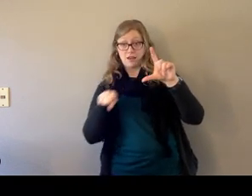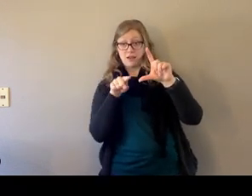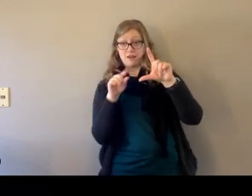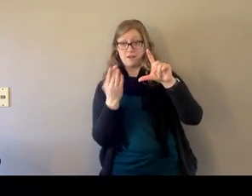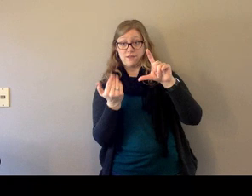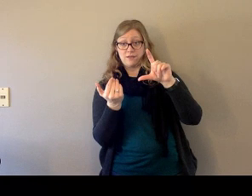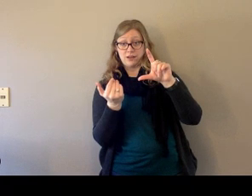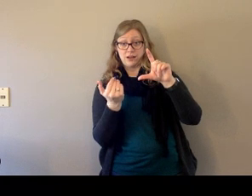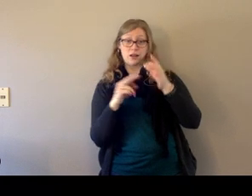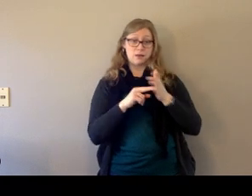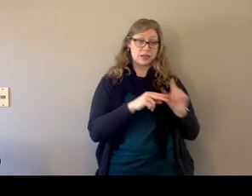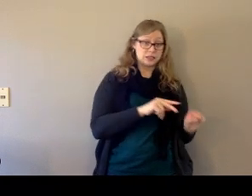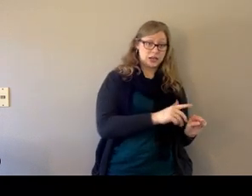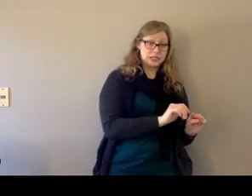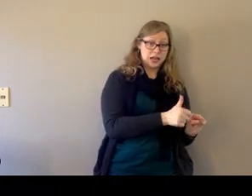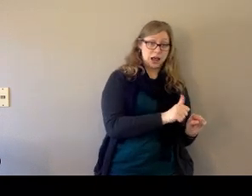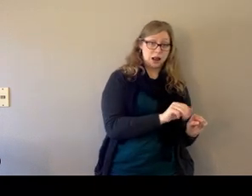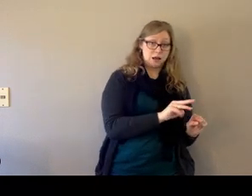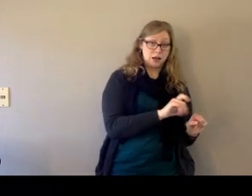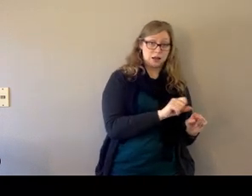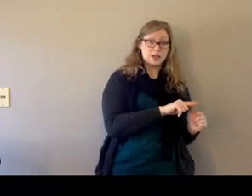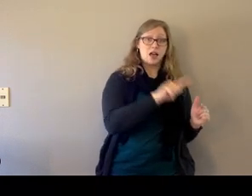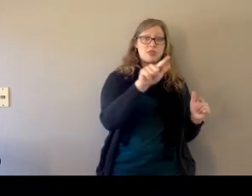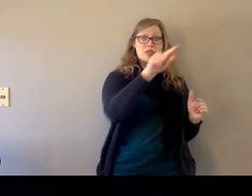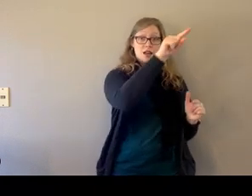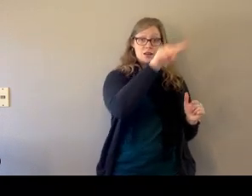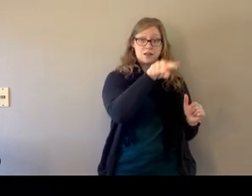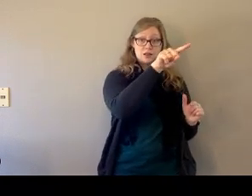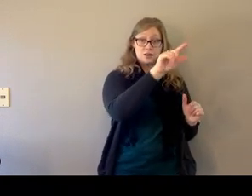and the 15-mile side. So that's going to be congruent to